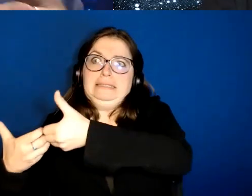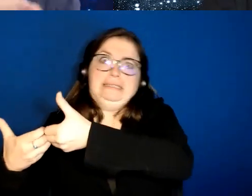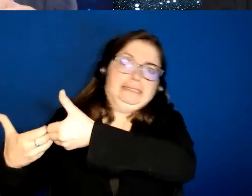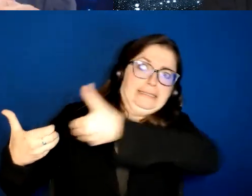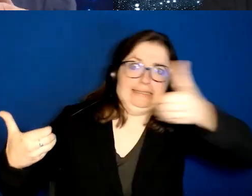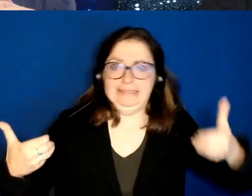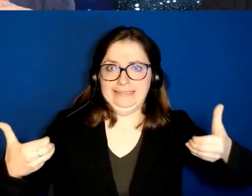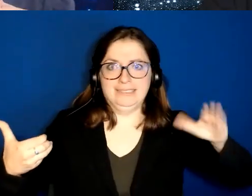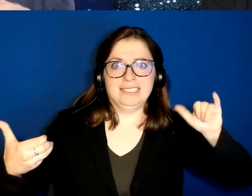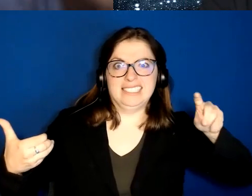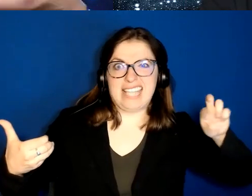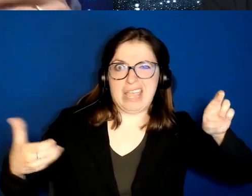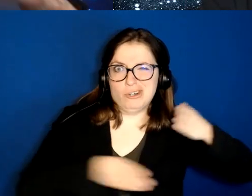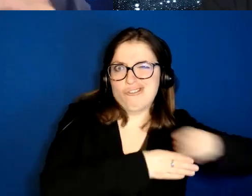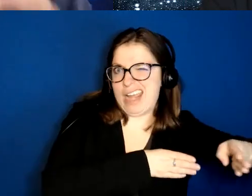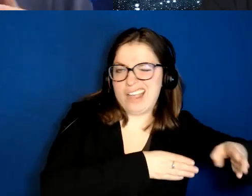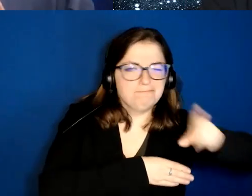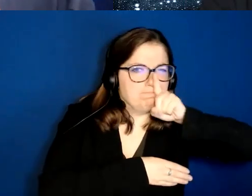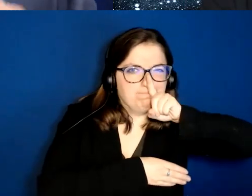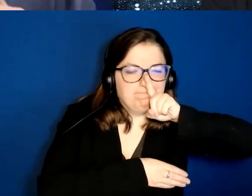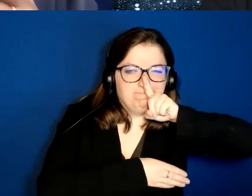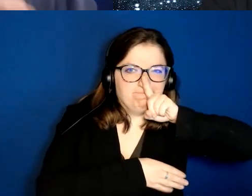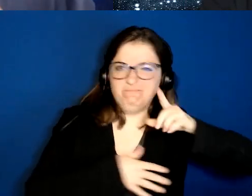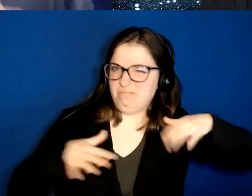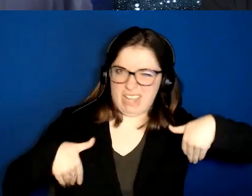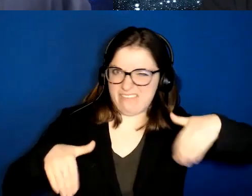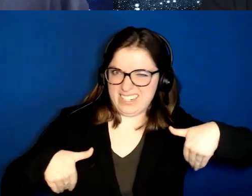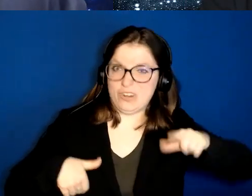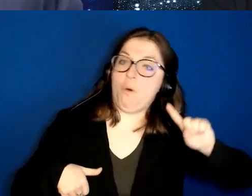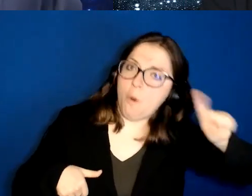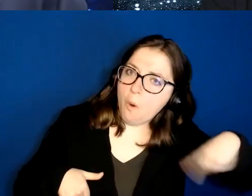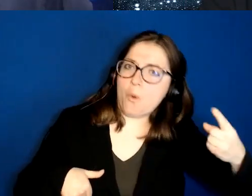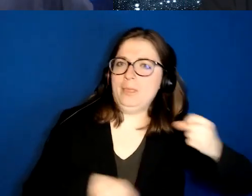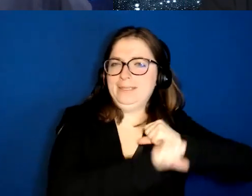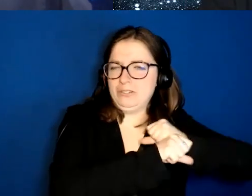more, how should I say, just security related.